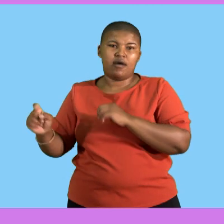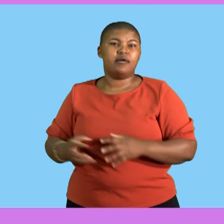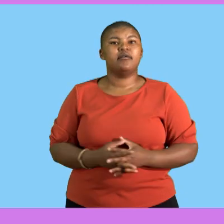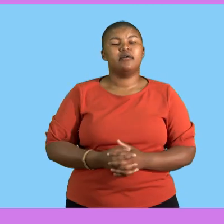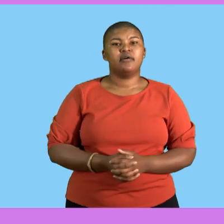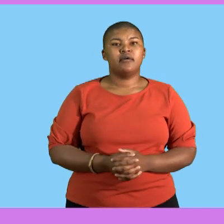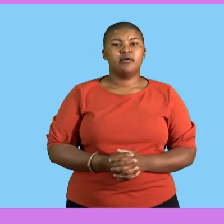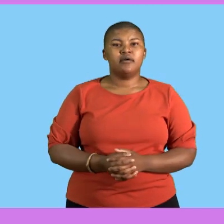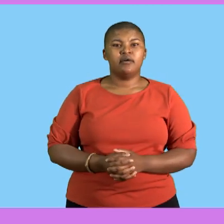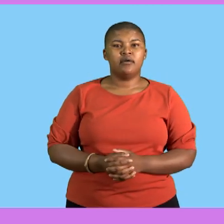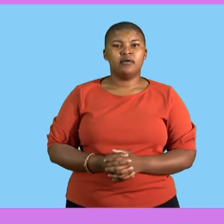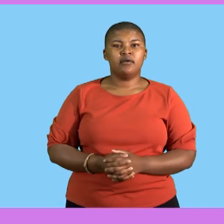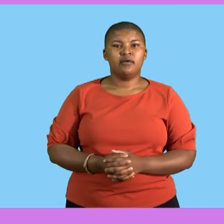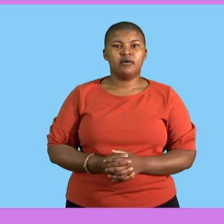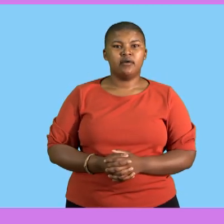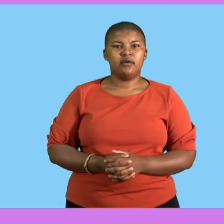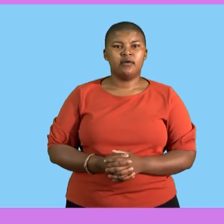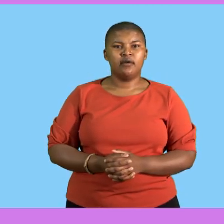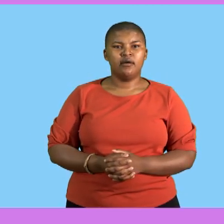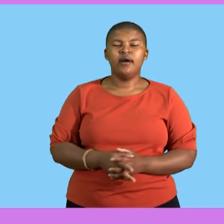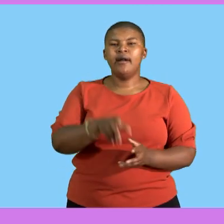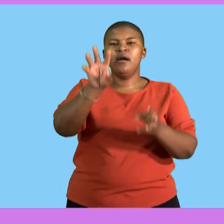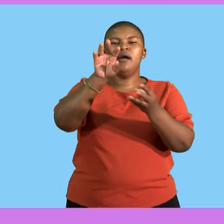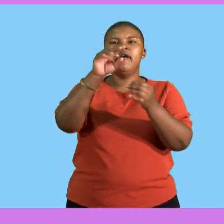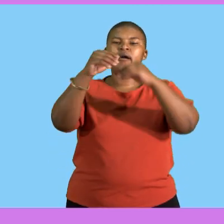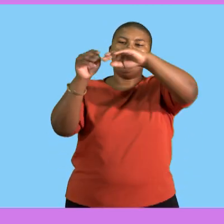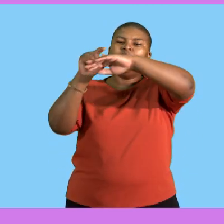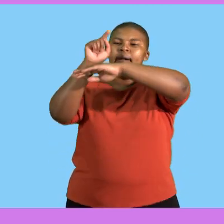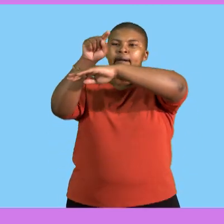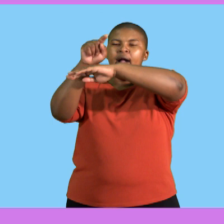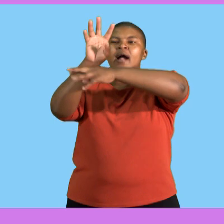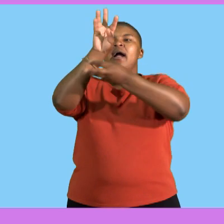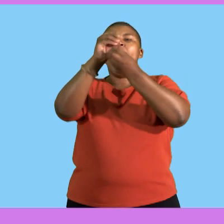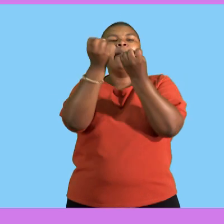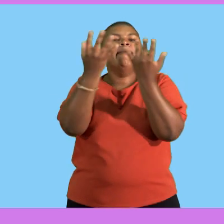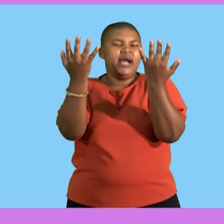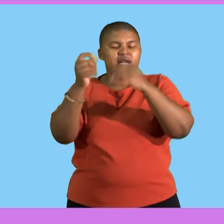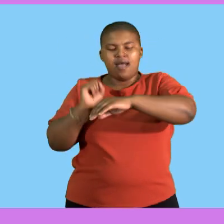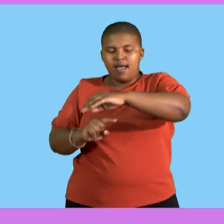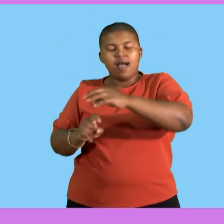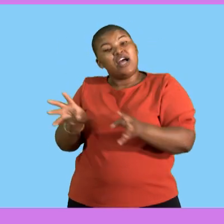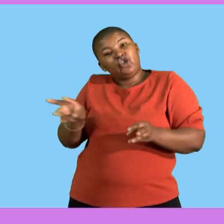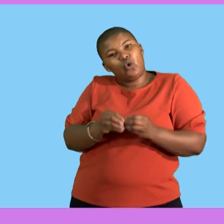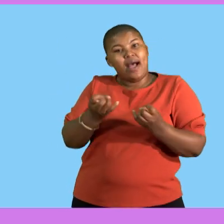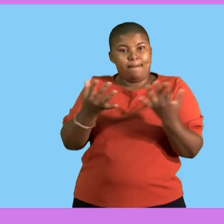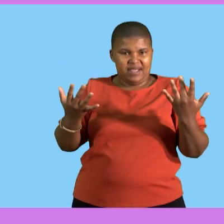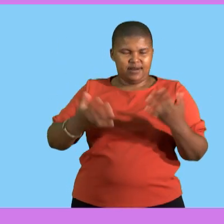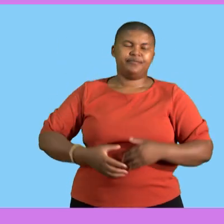total values. So here is the sum of all values added together. Now,